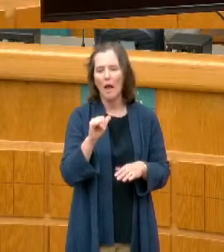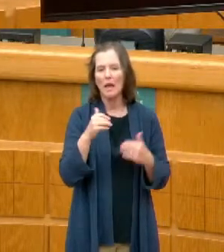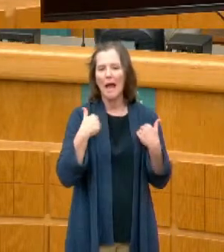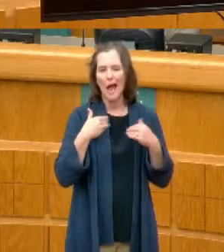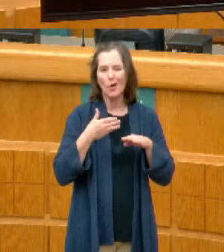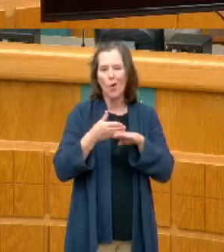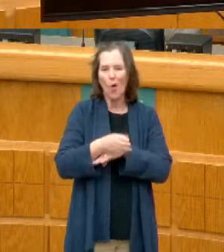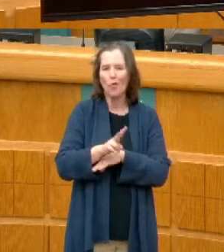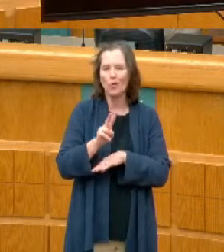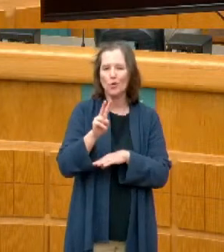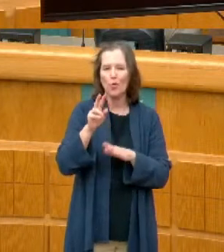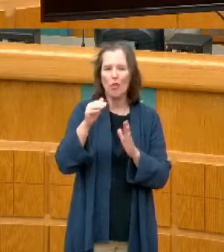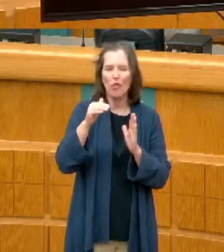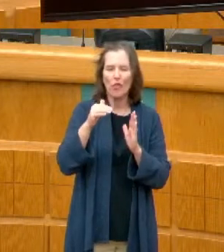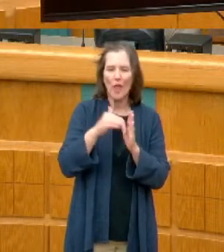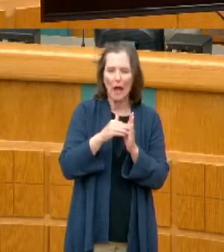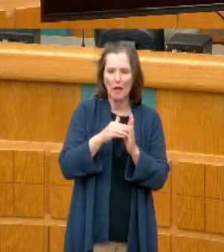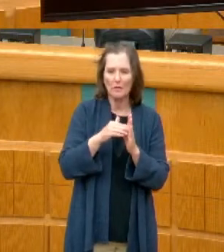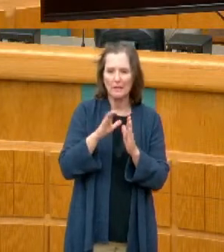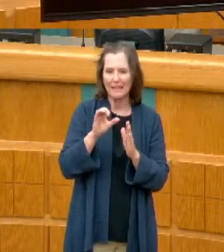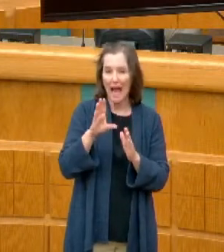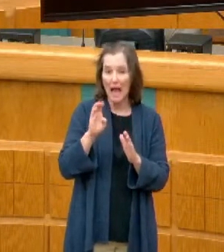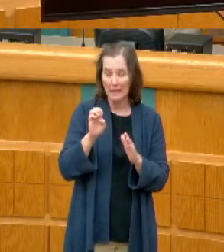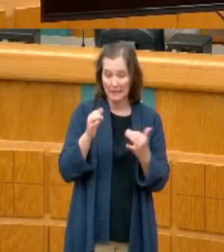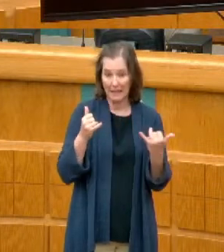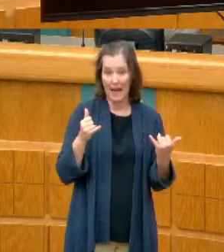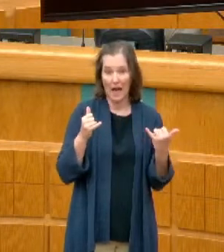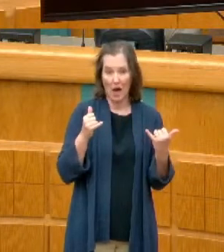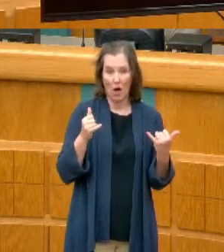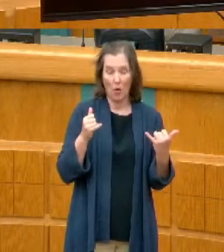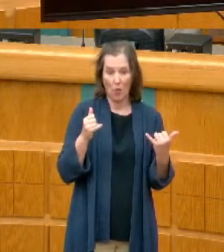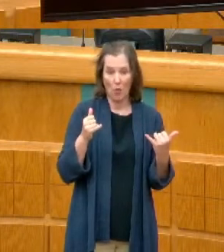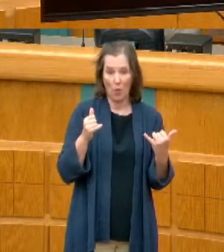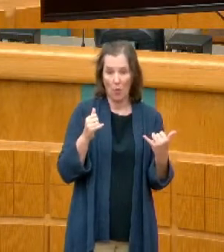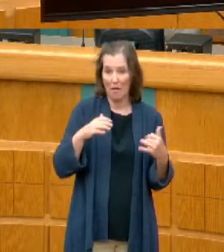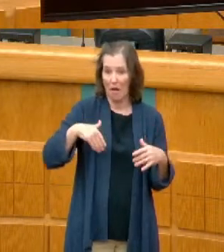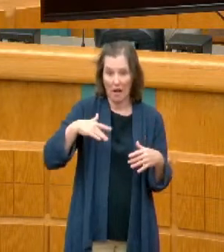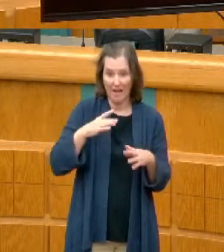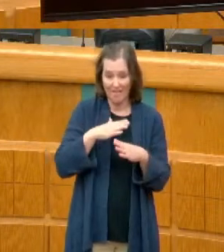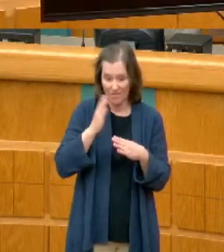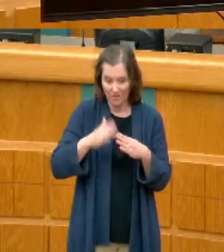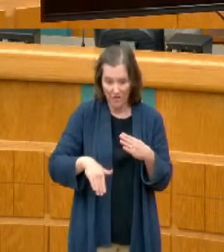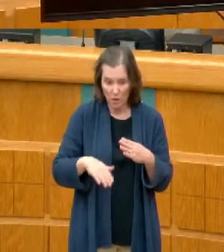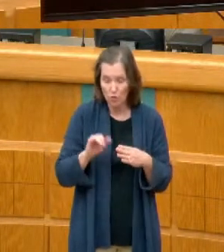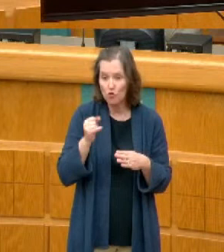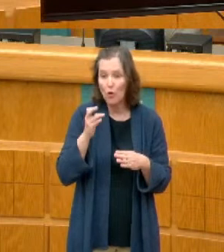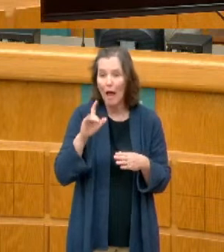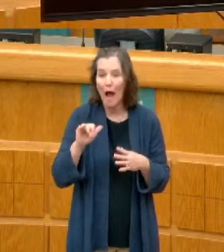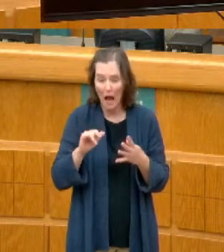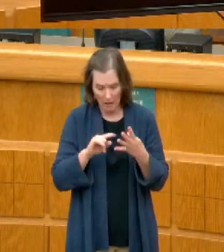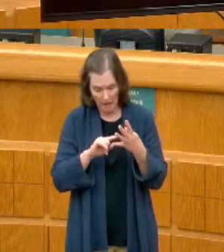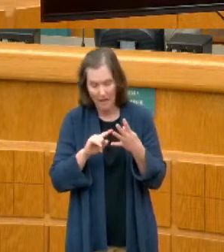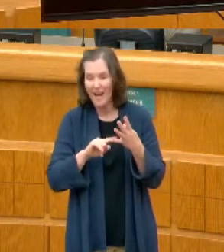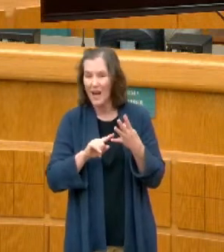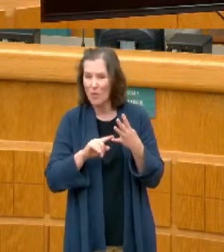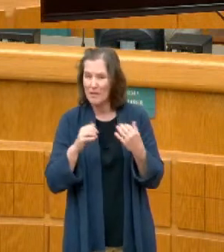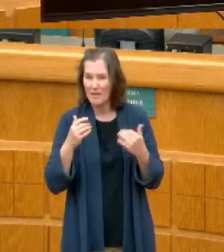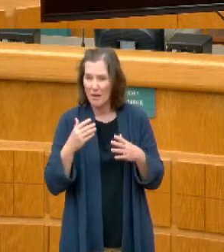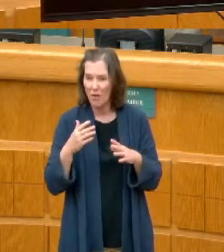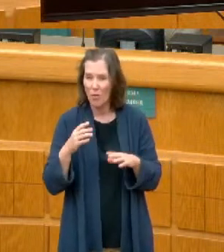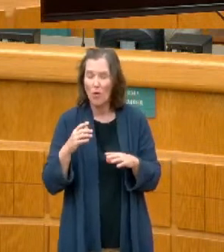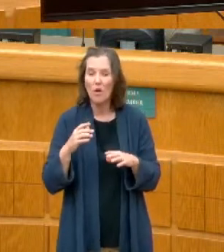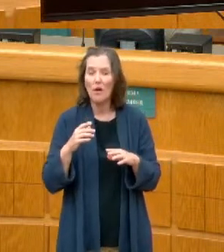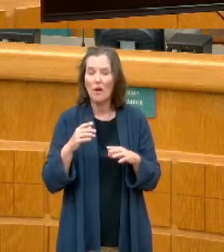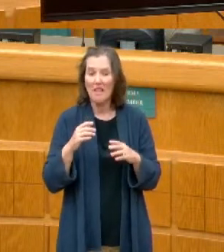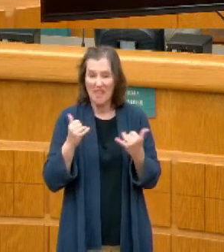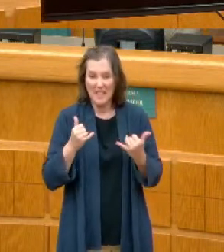2,256 cases in the month's not over. So we've seen over 100% increase in 1 month. I'm going to open